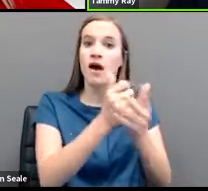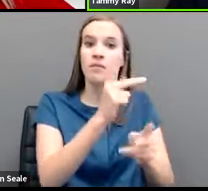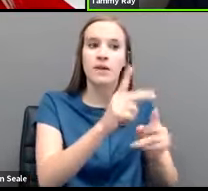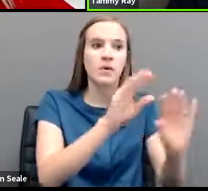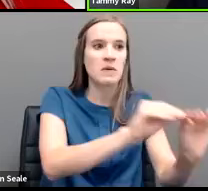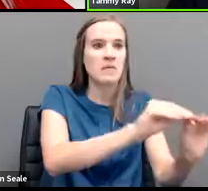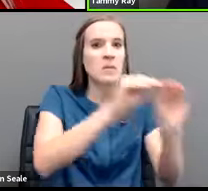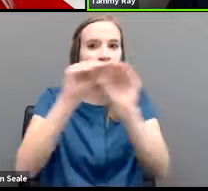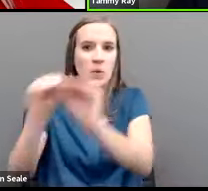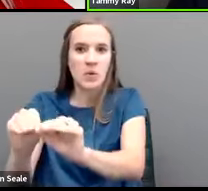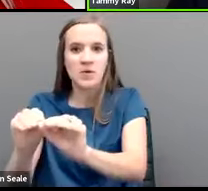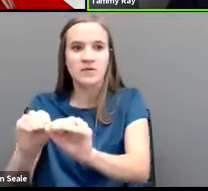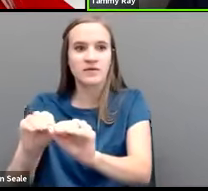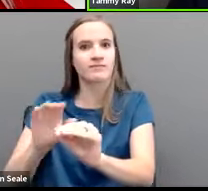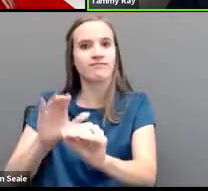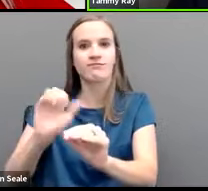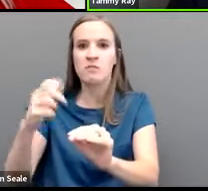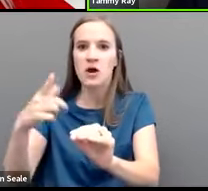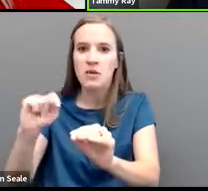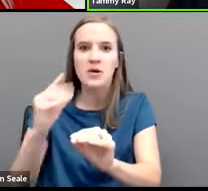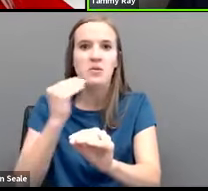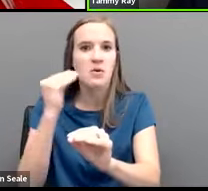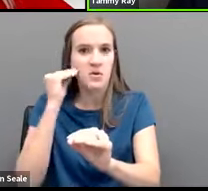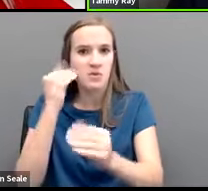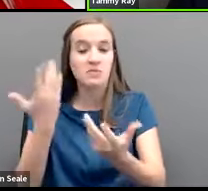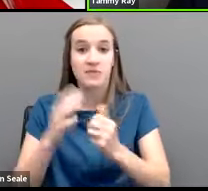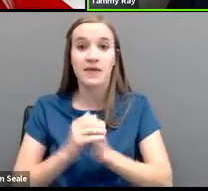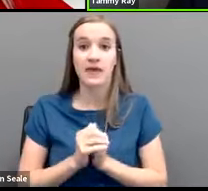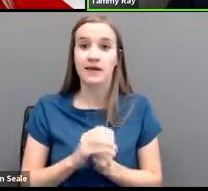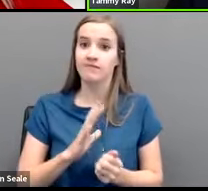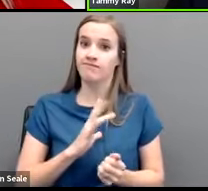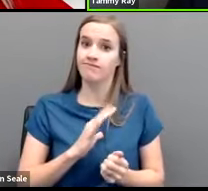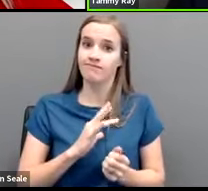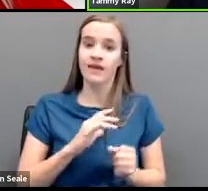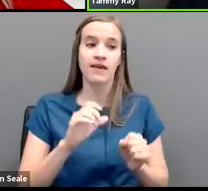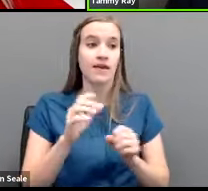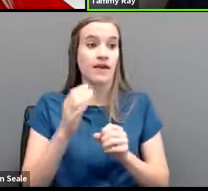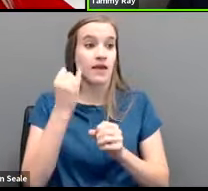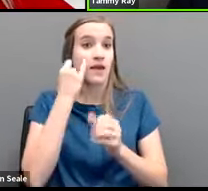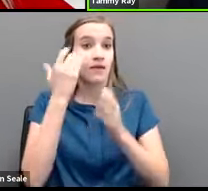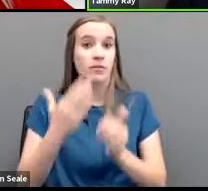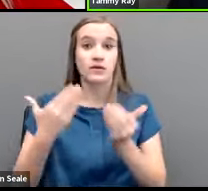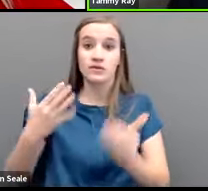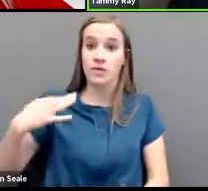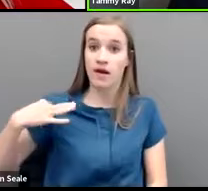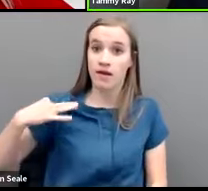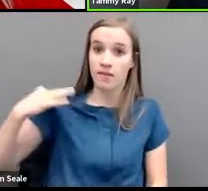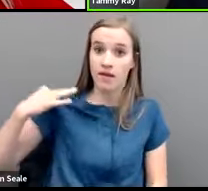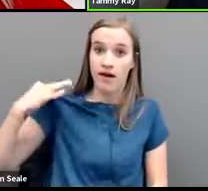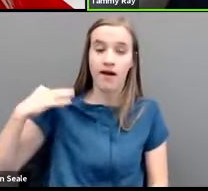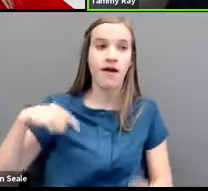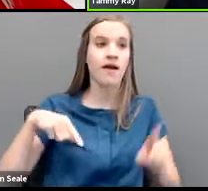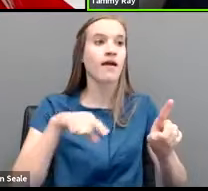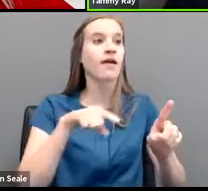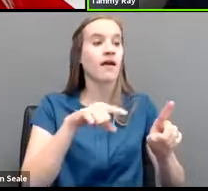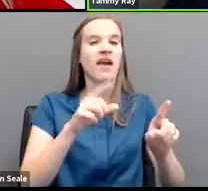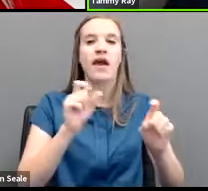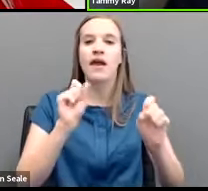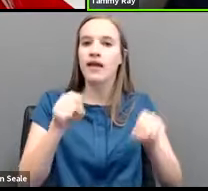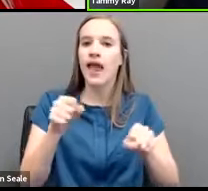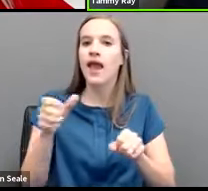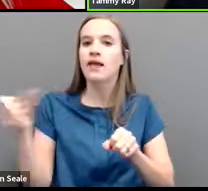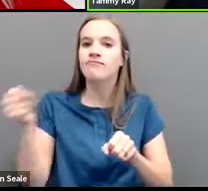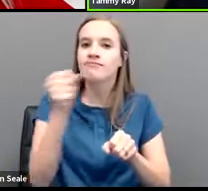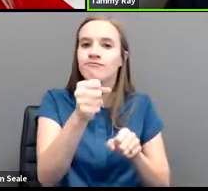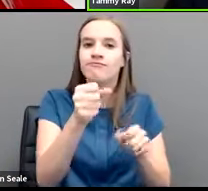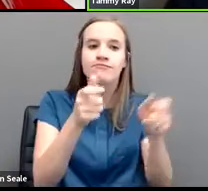up to 72 hours with a certified transition manager to help them with that period of transition, as well